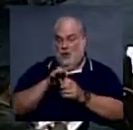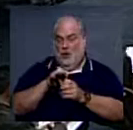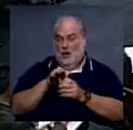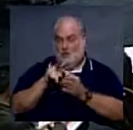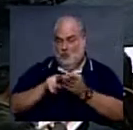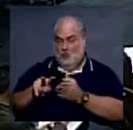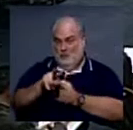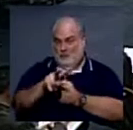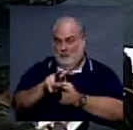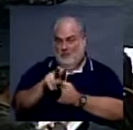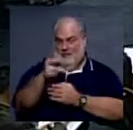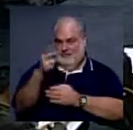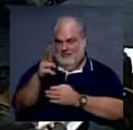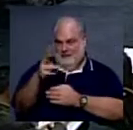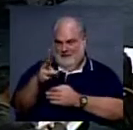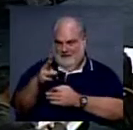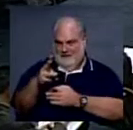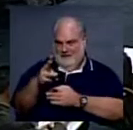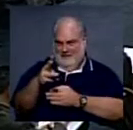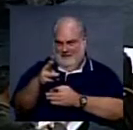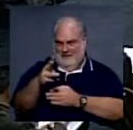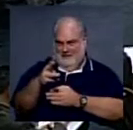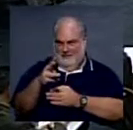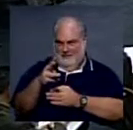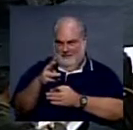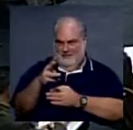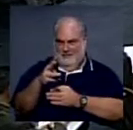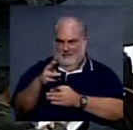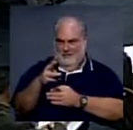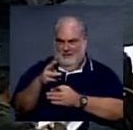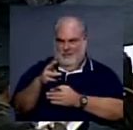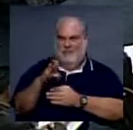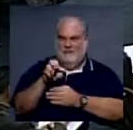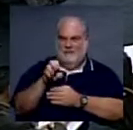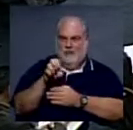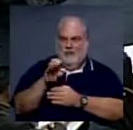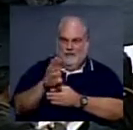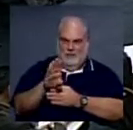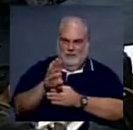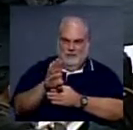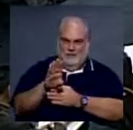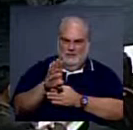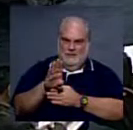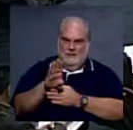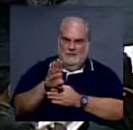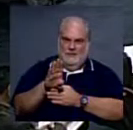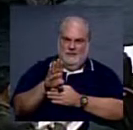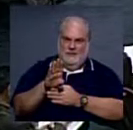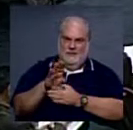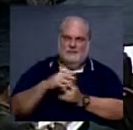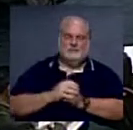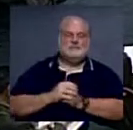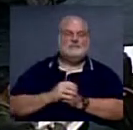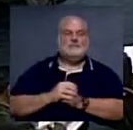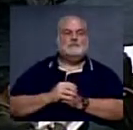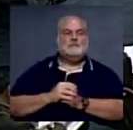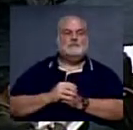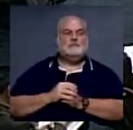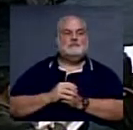agenda at our agenda meeting next Tuesday for it to be debated and discussed the following Tuesday.